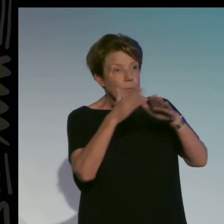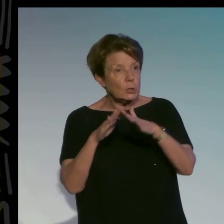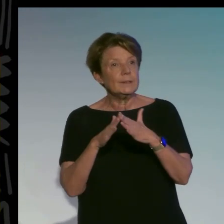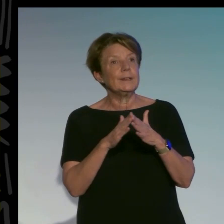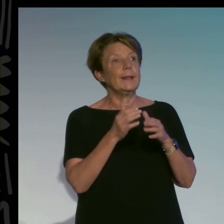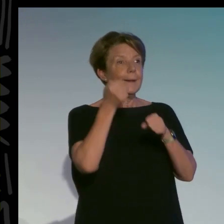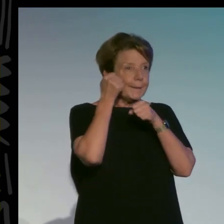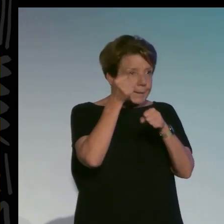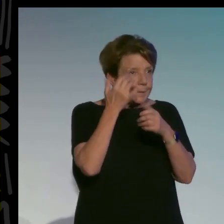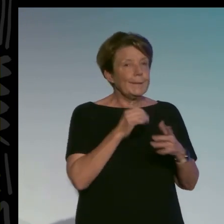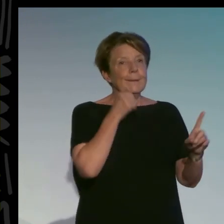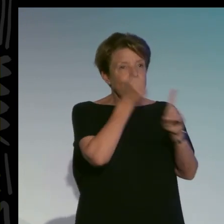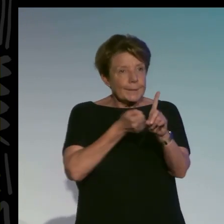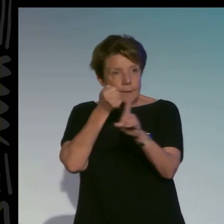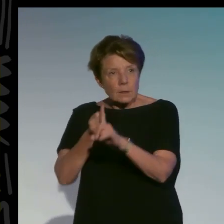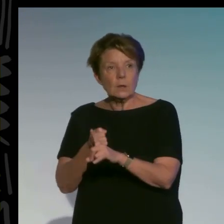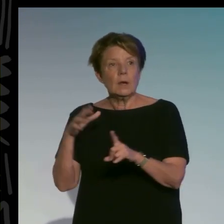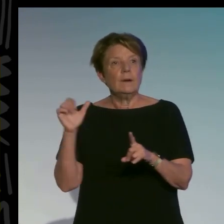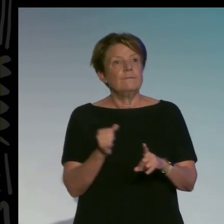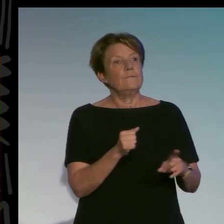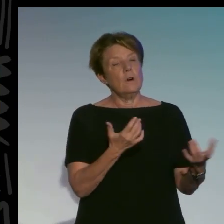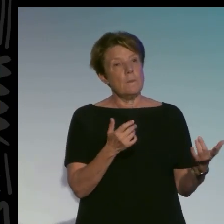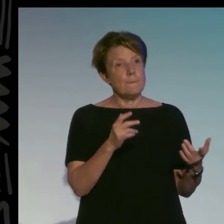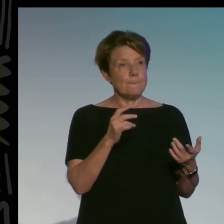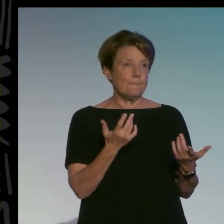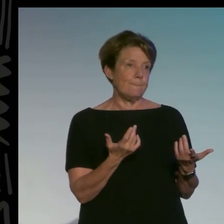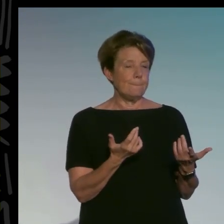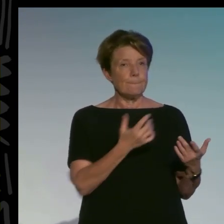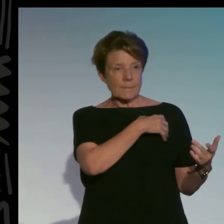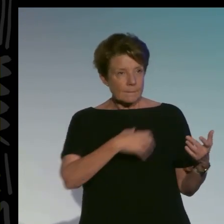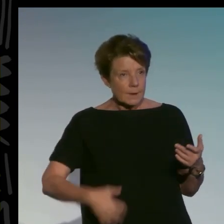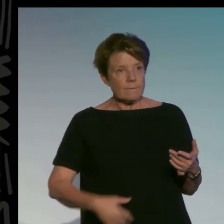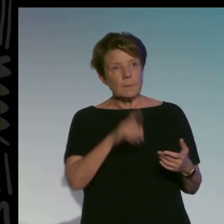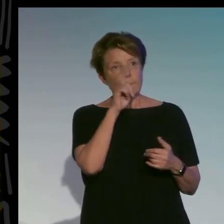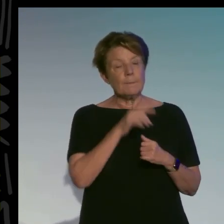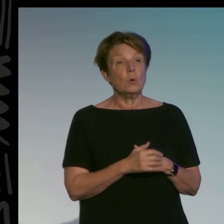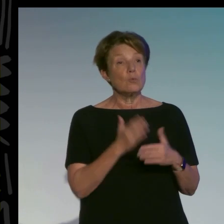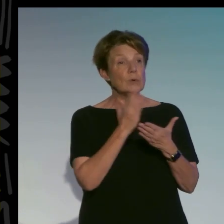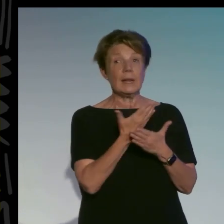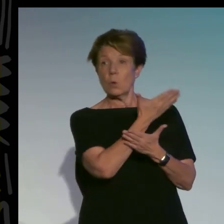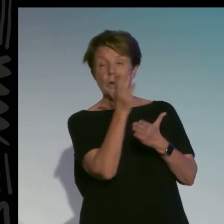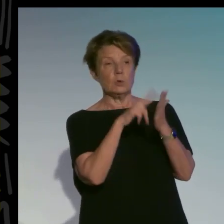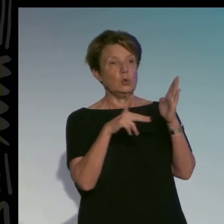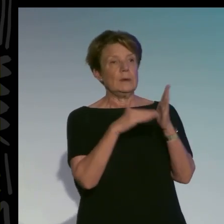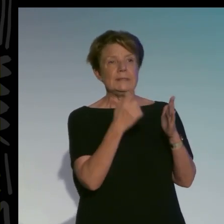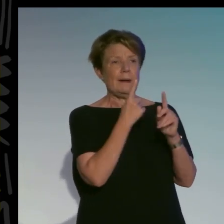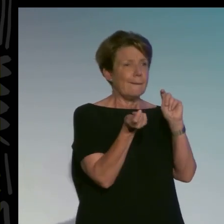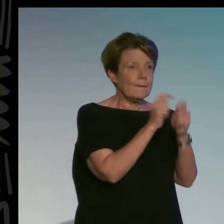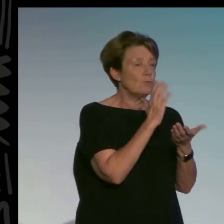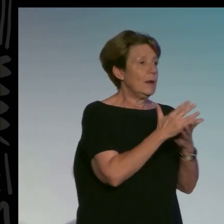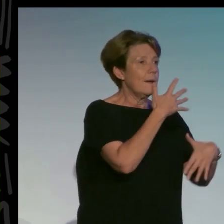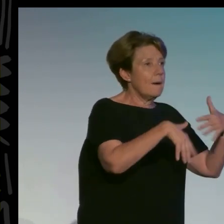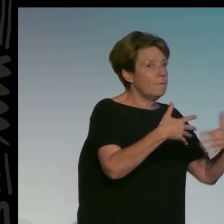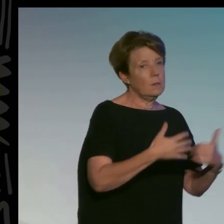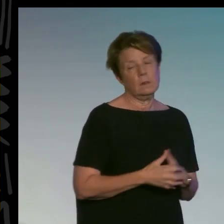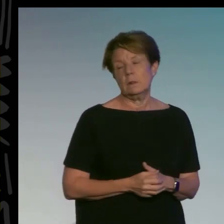from parliamentarians, and New Zealanders have sent the overwhelming message that conversion practices are harmful and they do not